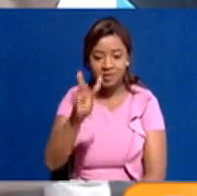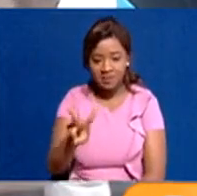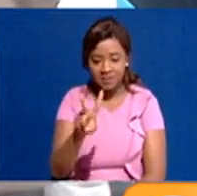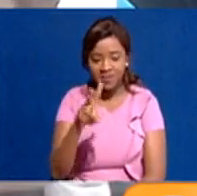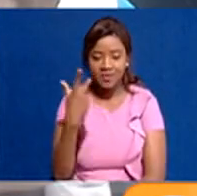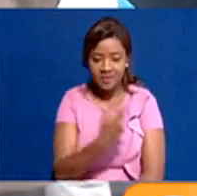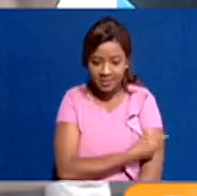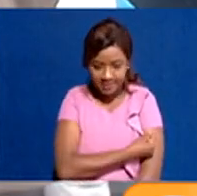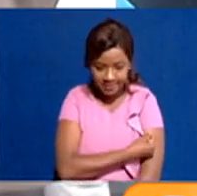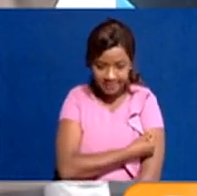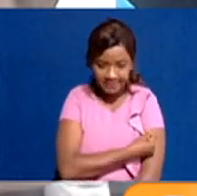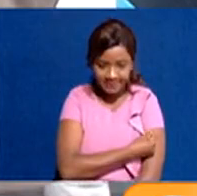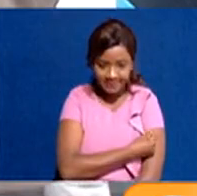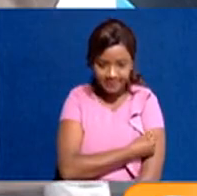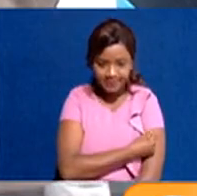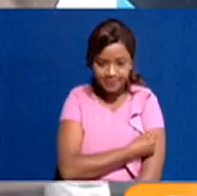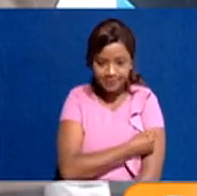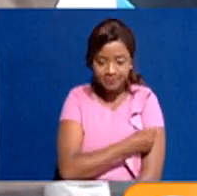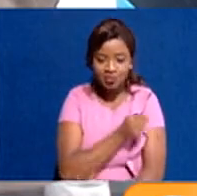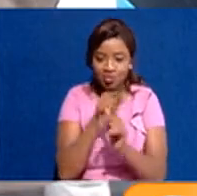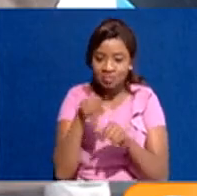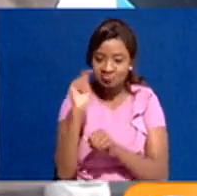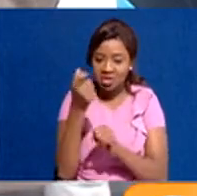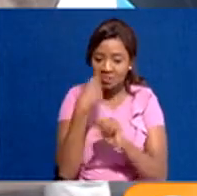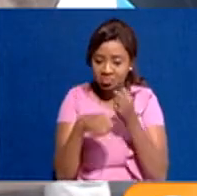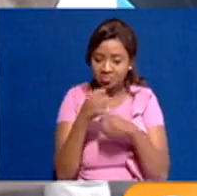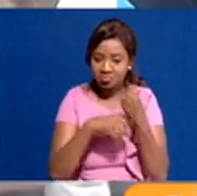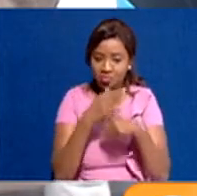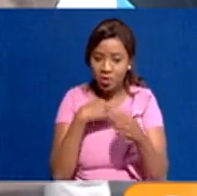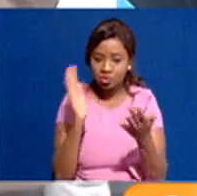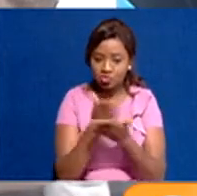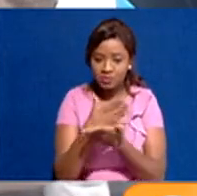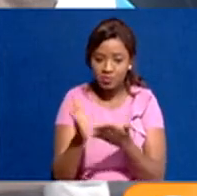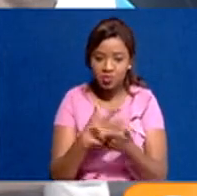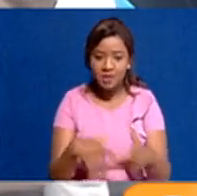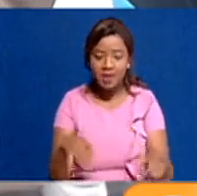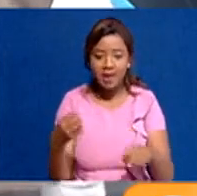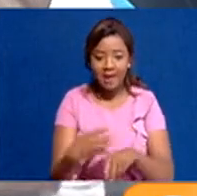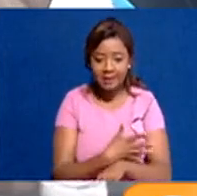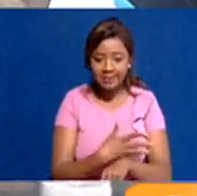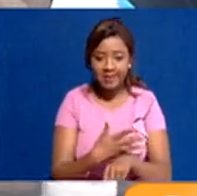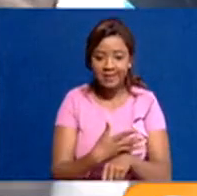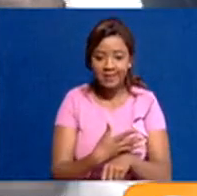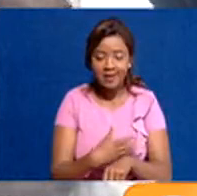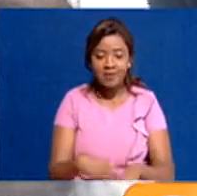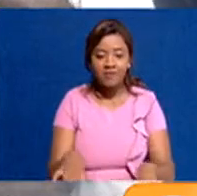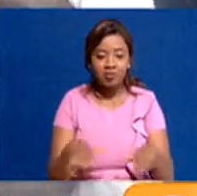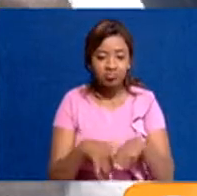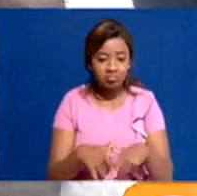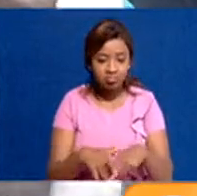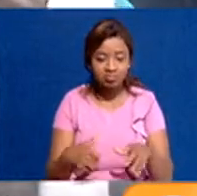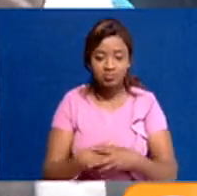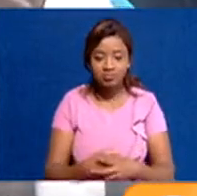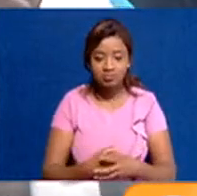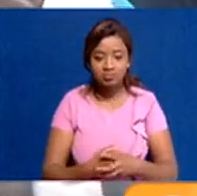HPV vaccine as Kenya scales up its efforts to eradicate cervical cancer. Well, the recommendation comes on the backdrop